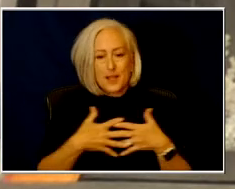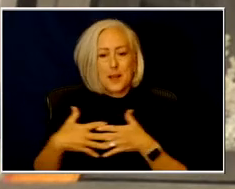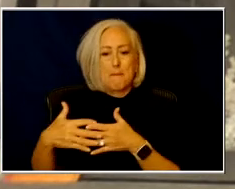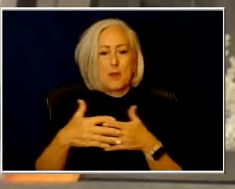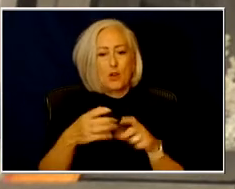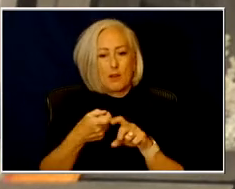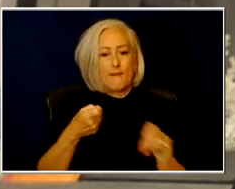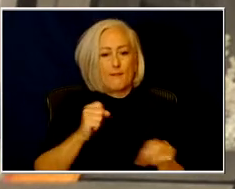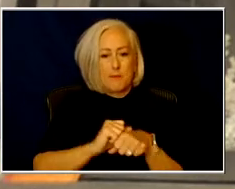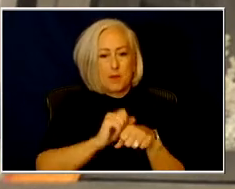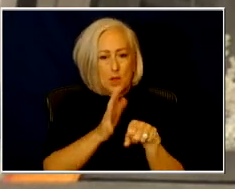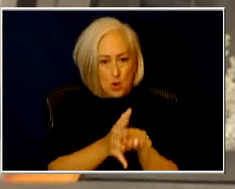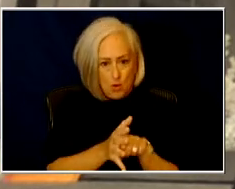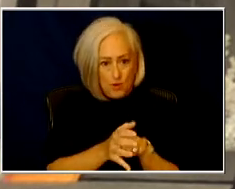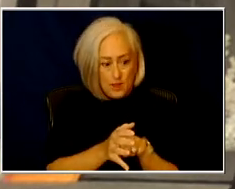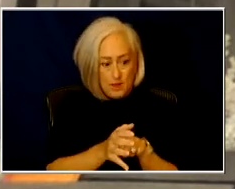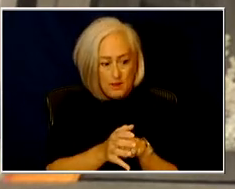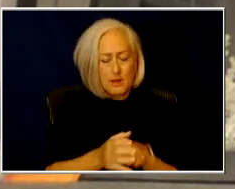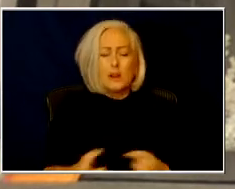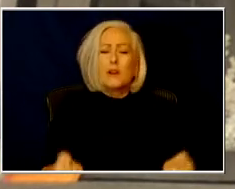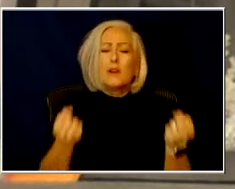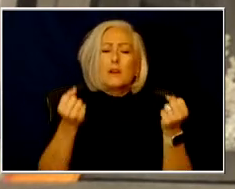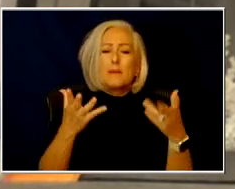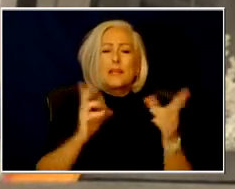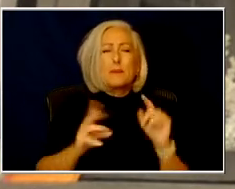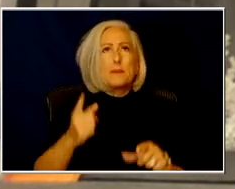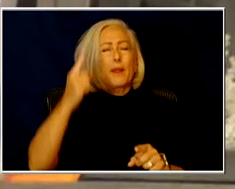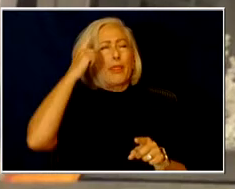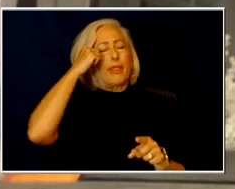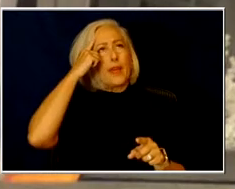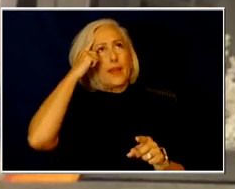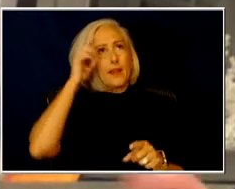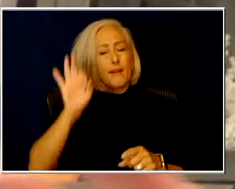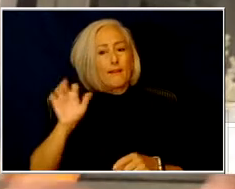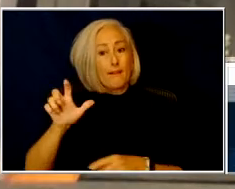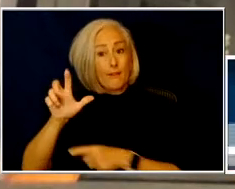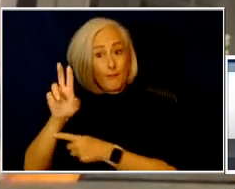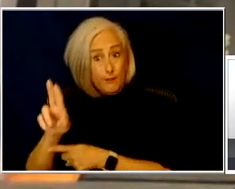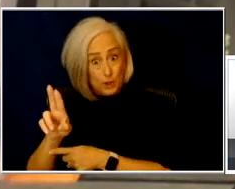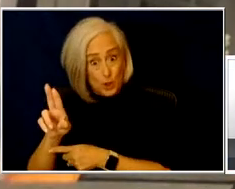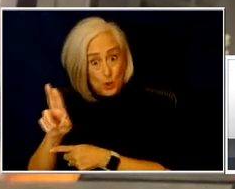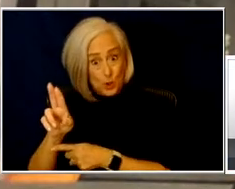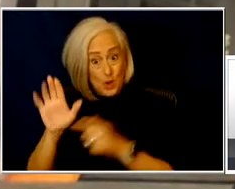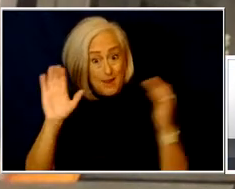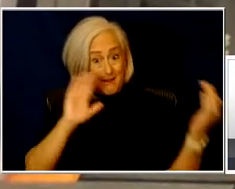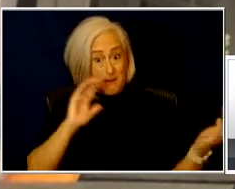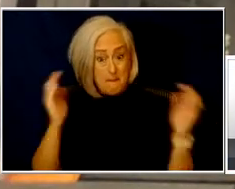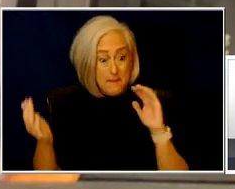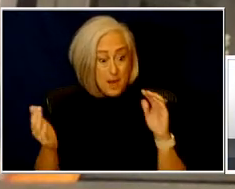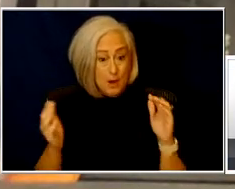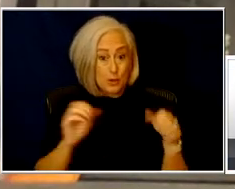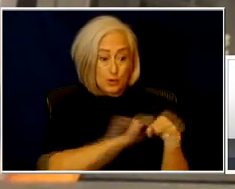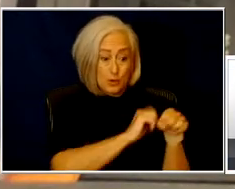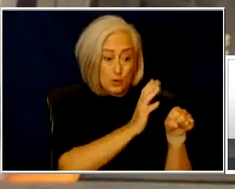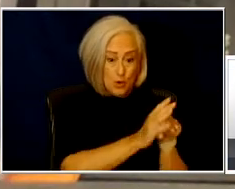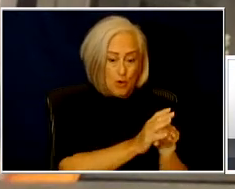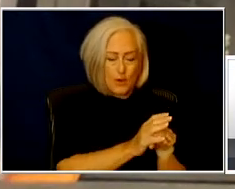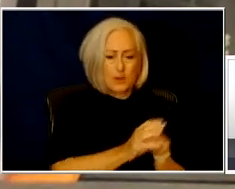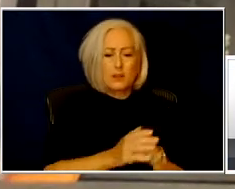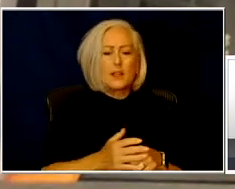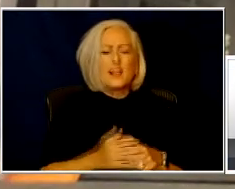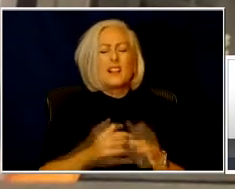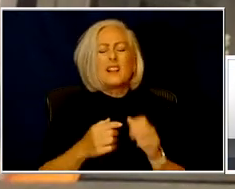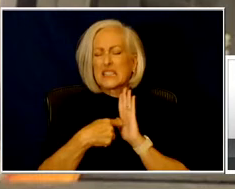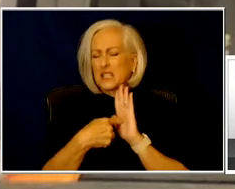compare it to is influenza and let me just make what I think will be a very Stark difference last